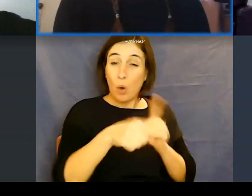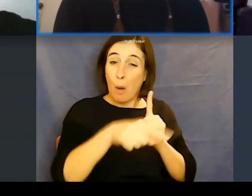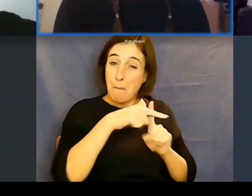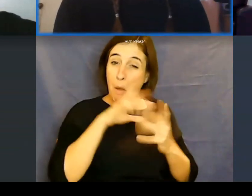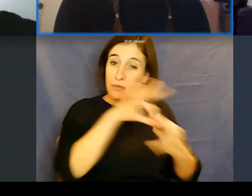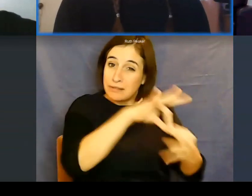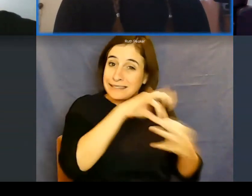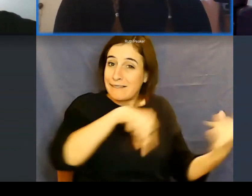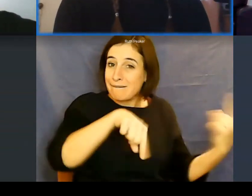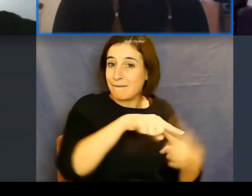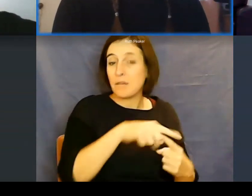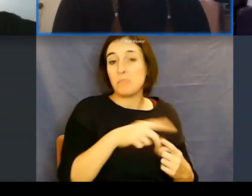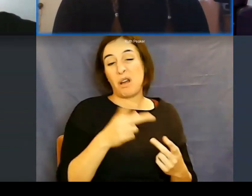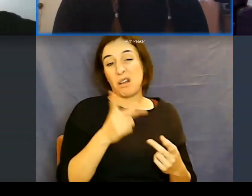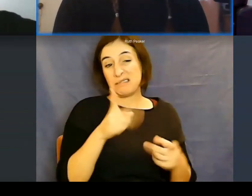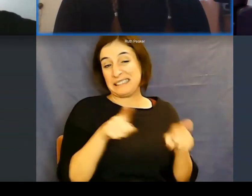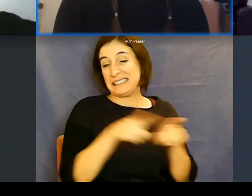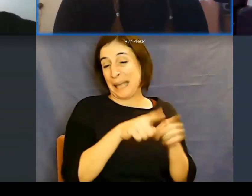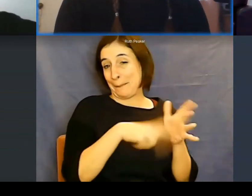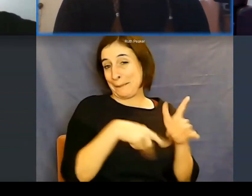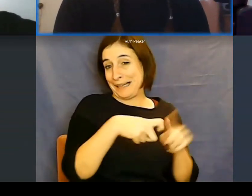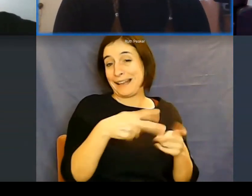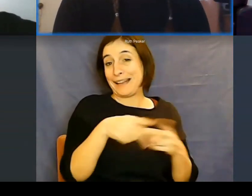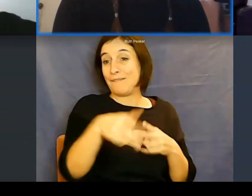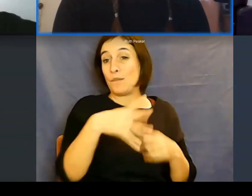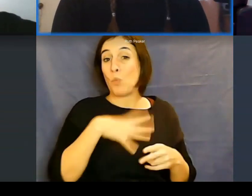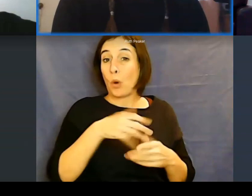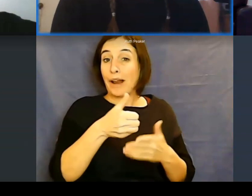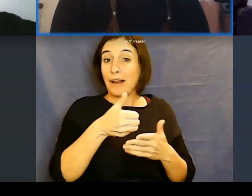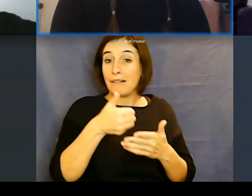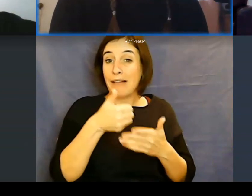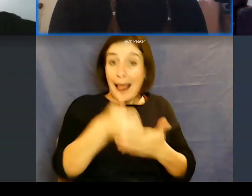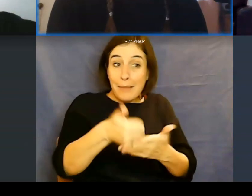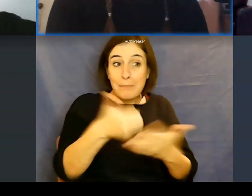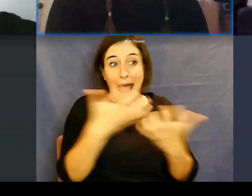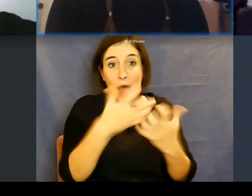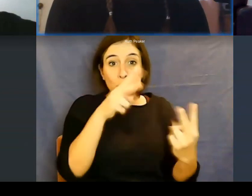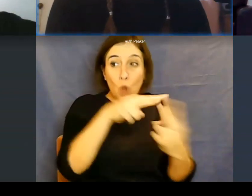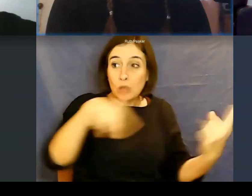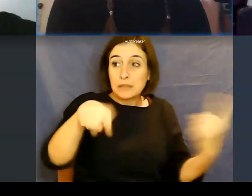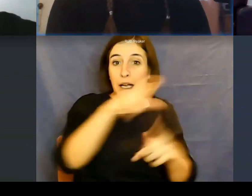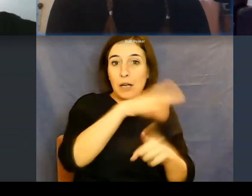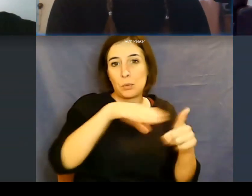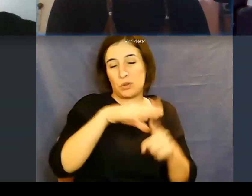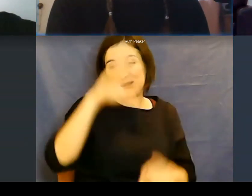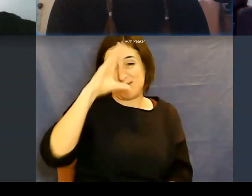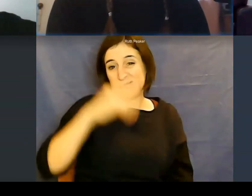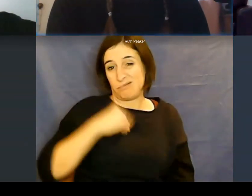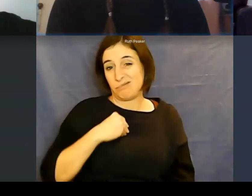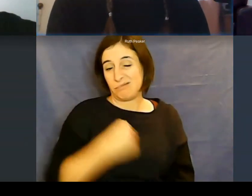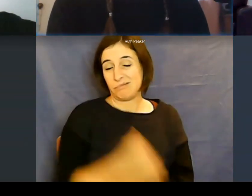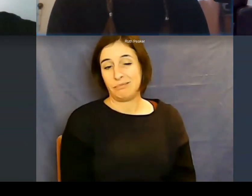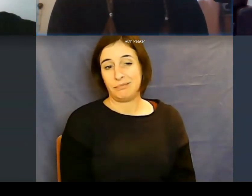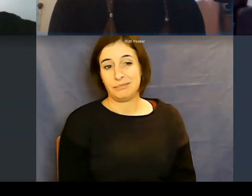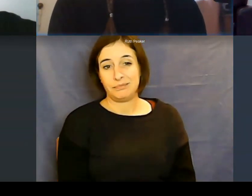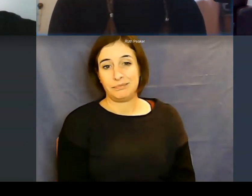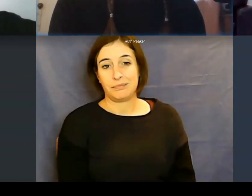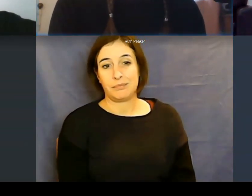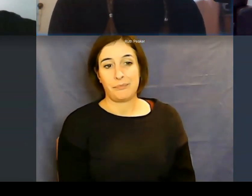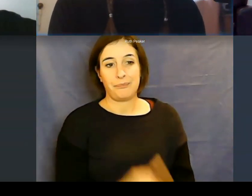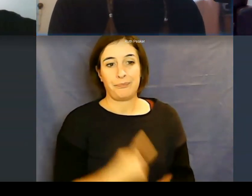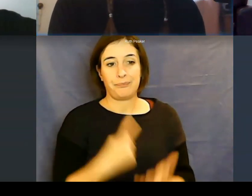help in how to go about doing that, you're more than welcome to get in touch with us. Yeah, definitely. And as Nick said earlier, we will be